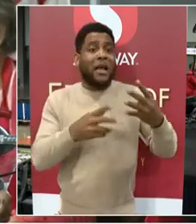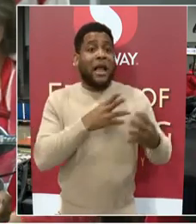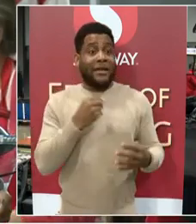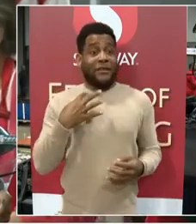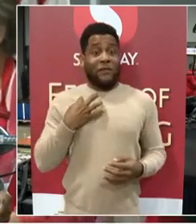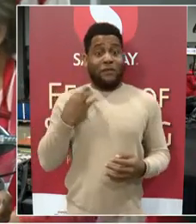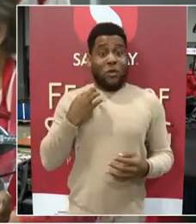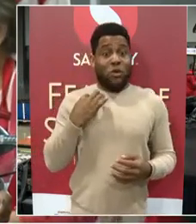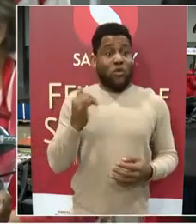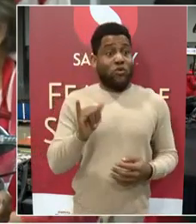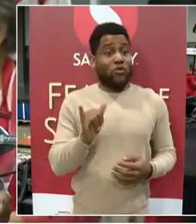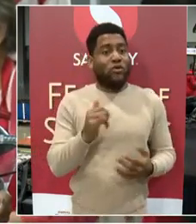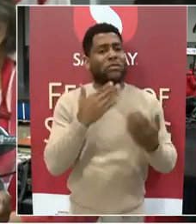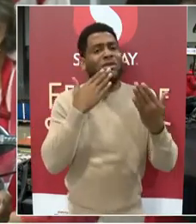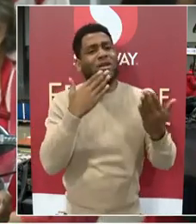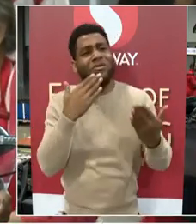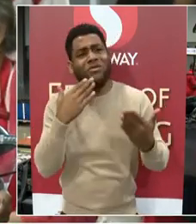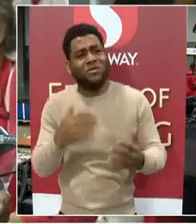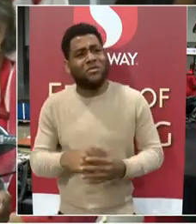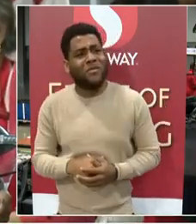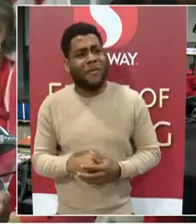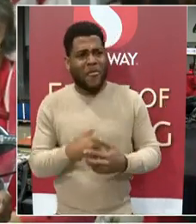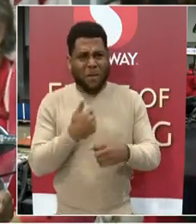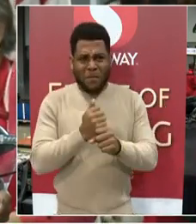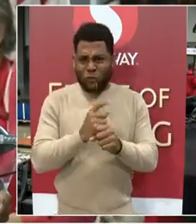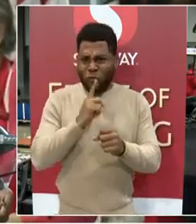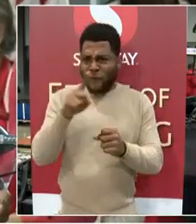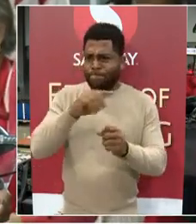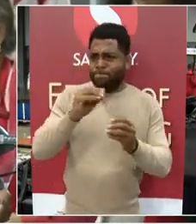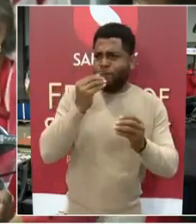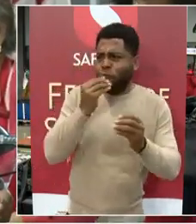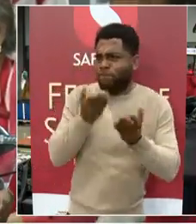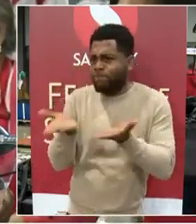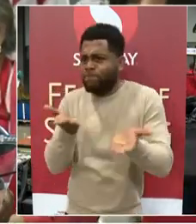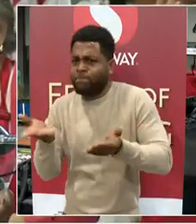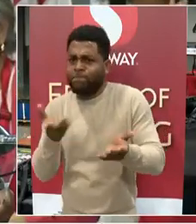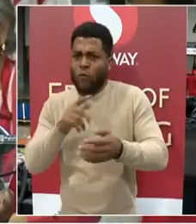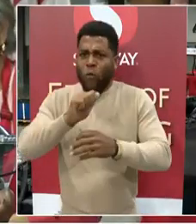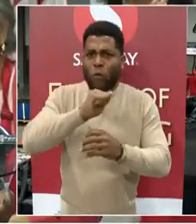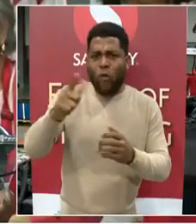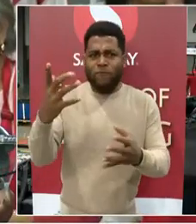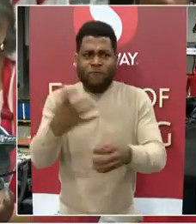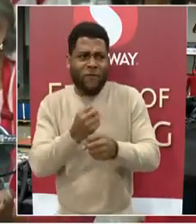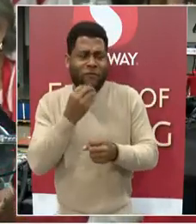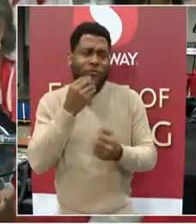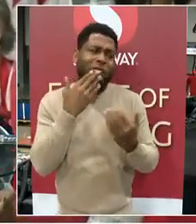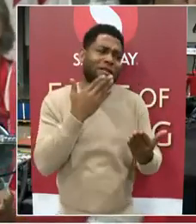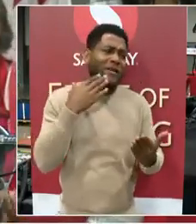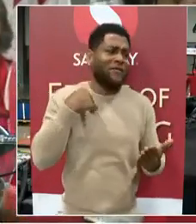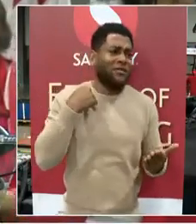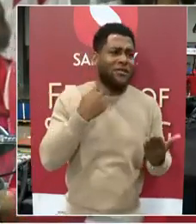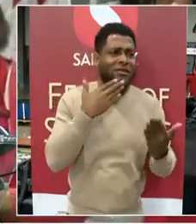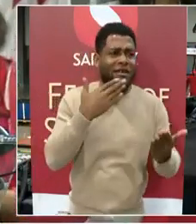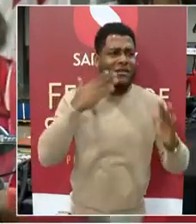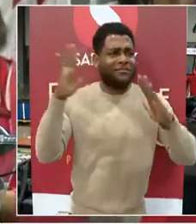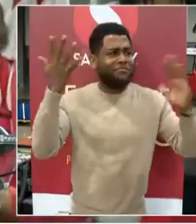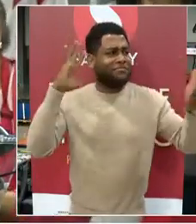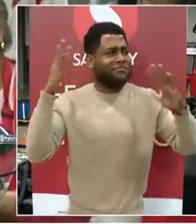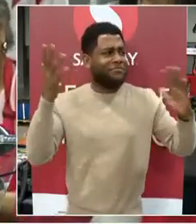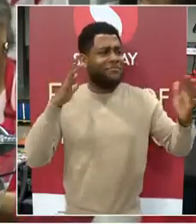time to make sure this food gets served today. Let's give the volunteers and the agency officials a round of applause as well.